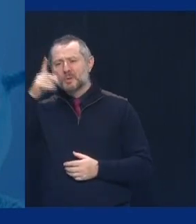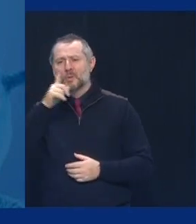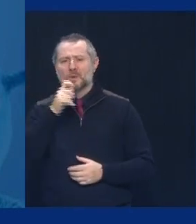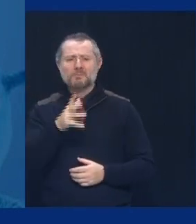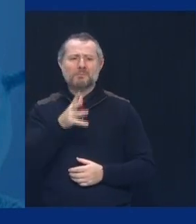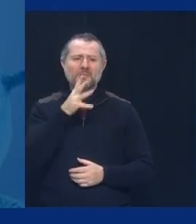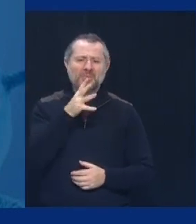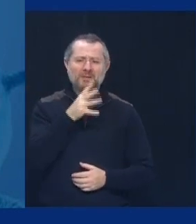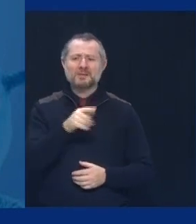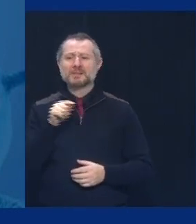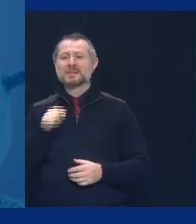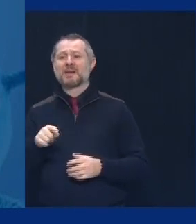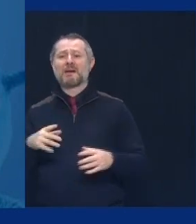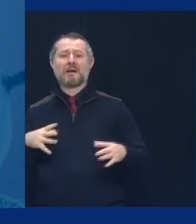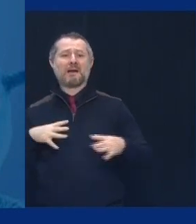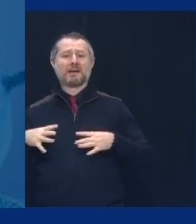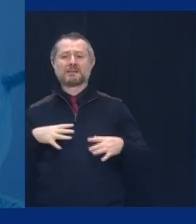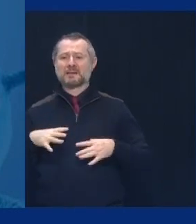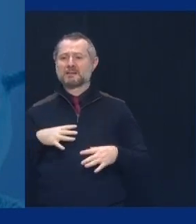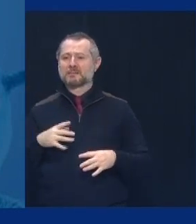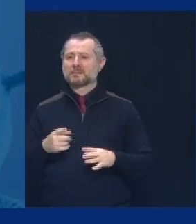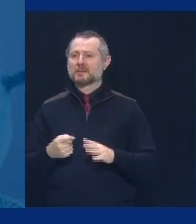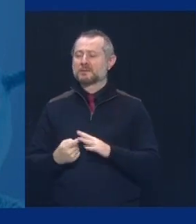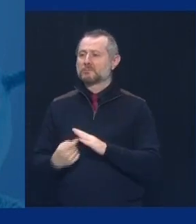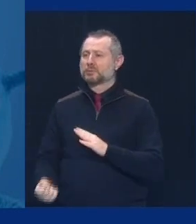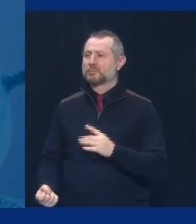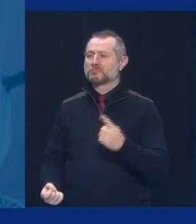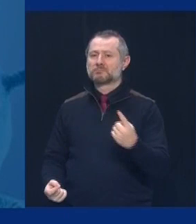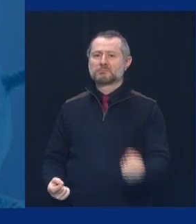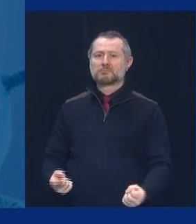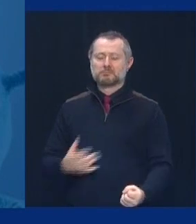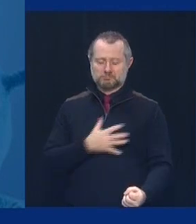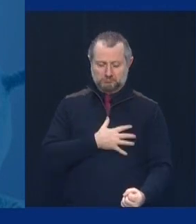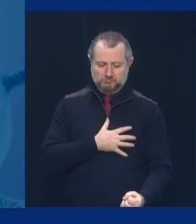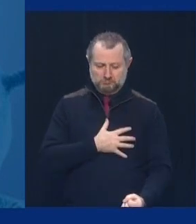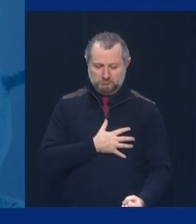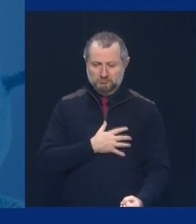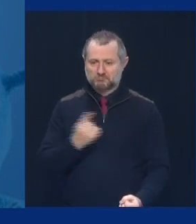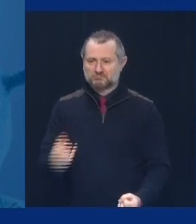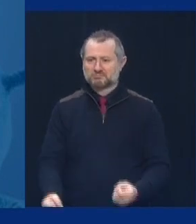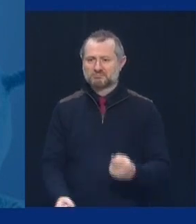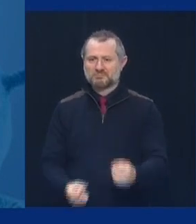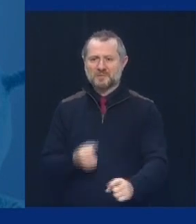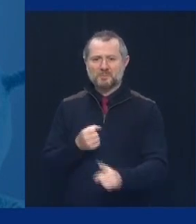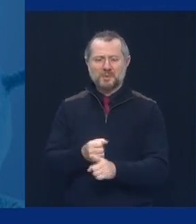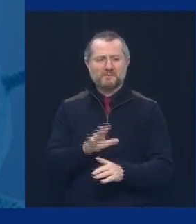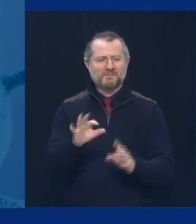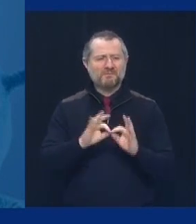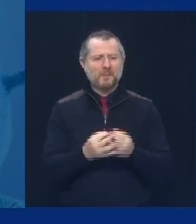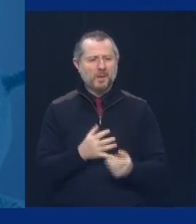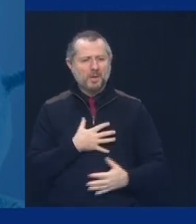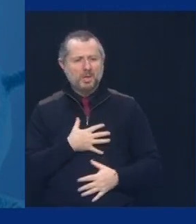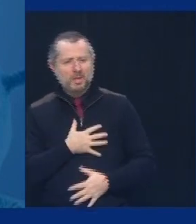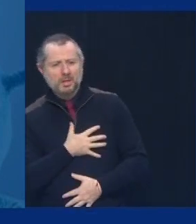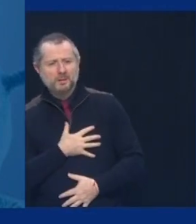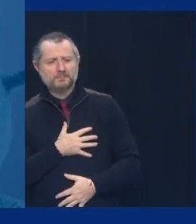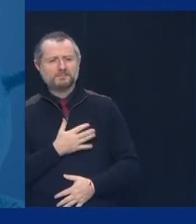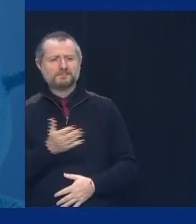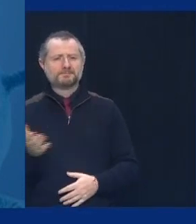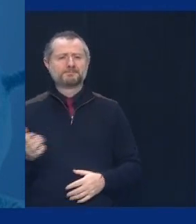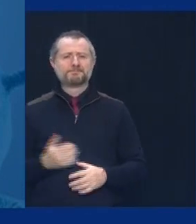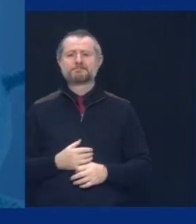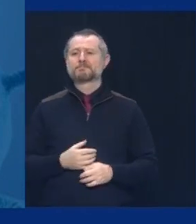holidays with a lost loved one. You know, for me, I feel it. I have the